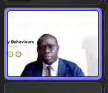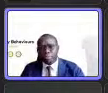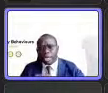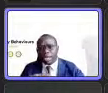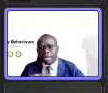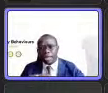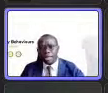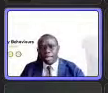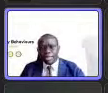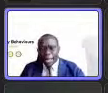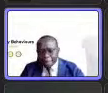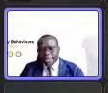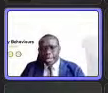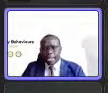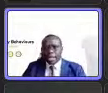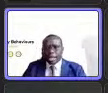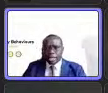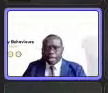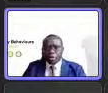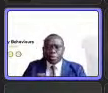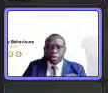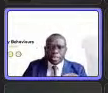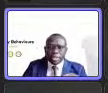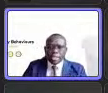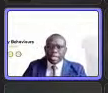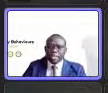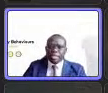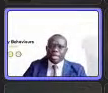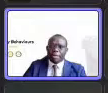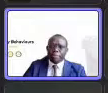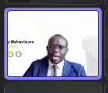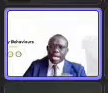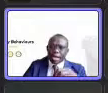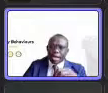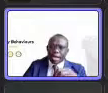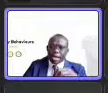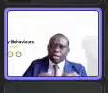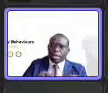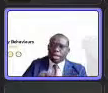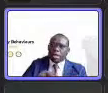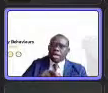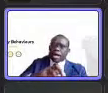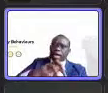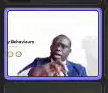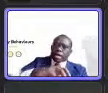move from the African aeropolitics and bad